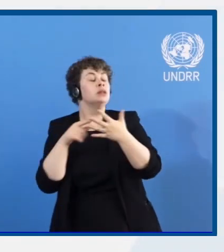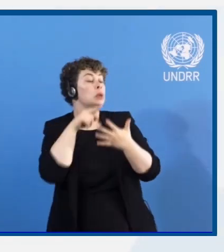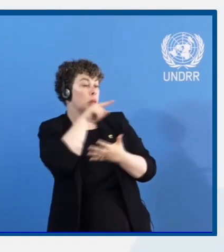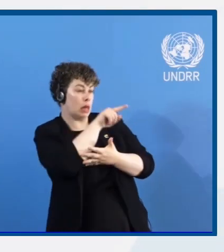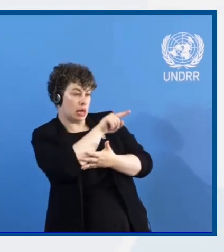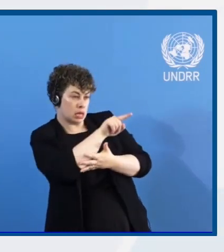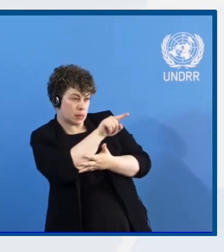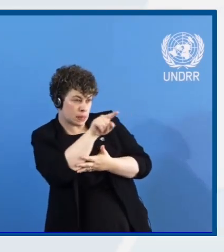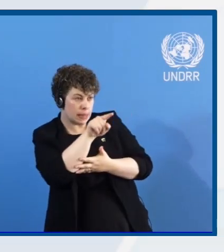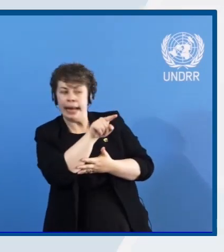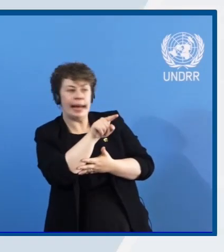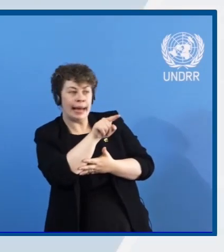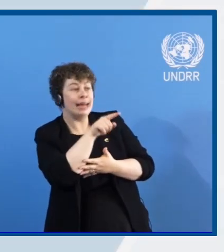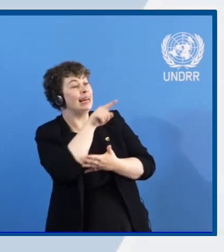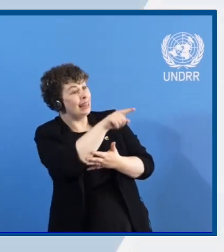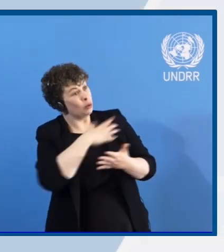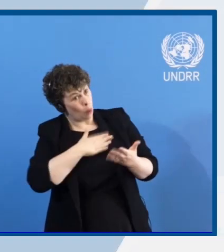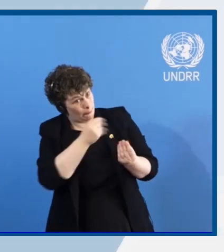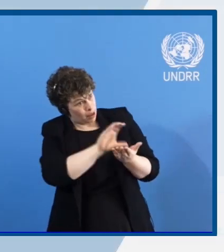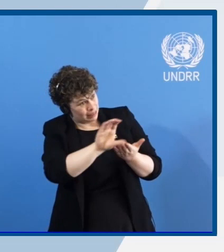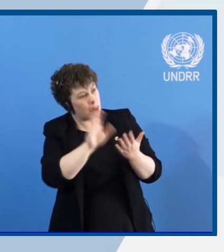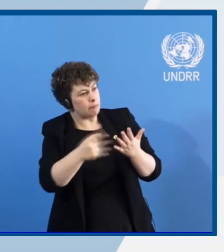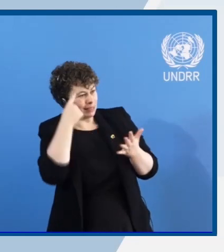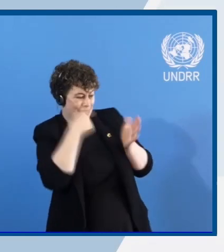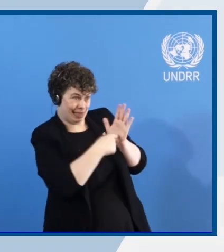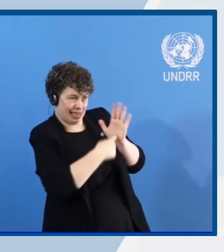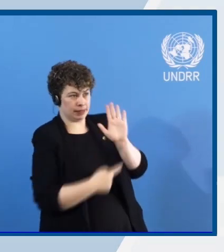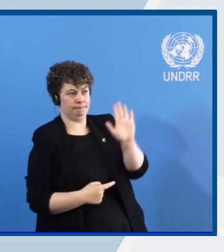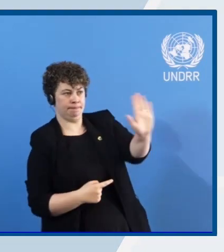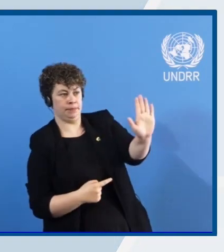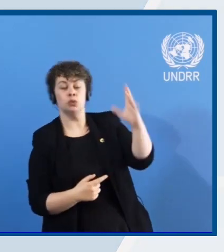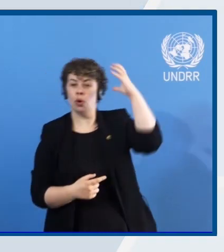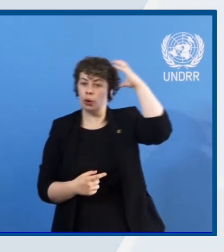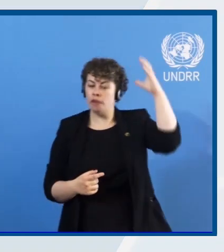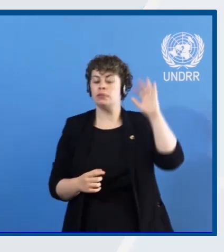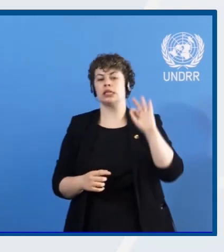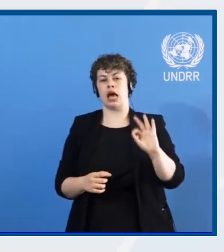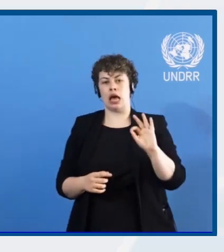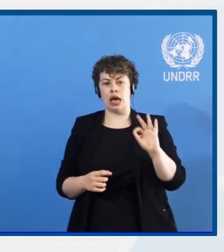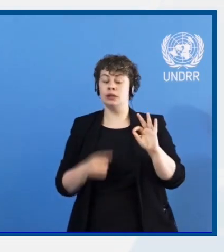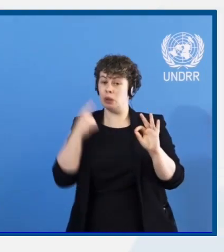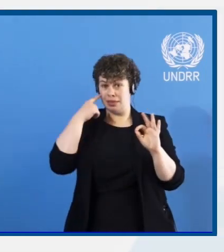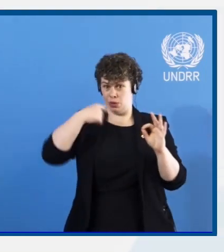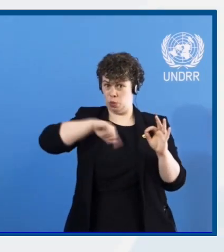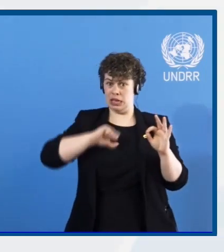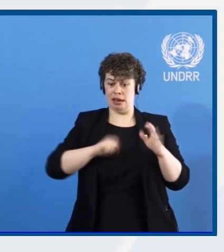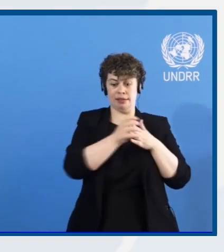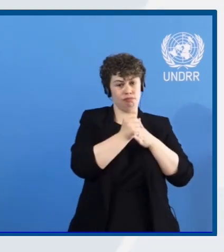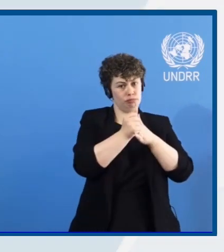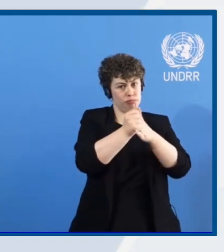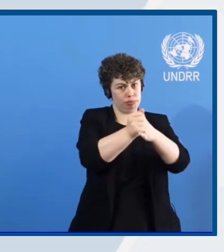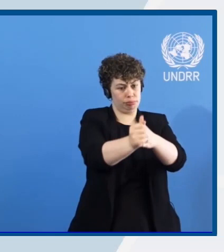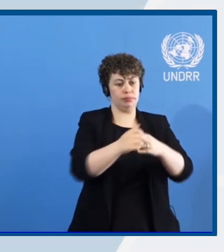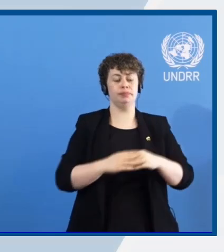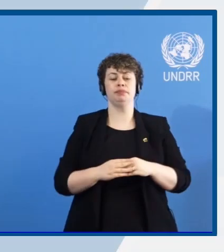proposals for investment plans and programs. So I think the public sector can lead the way where that is concerned. I also